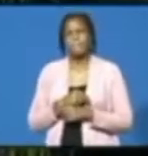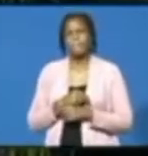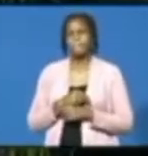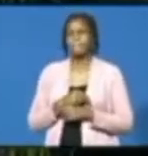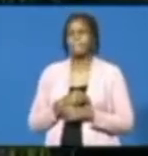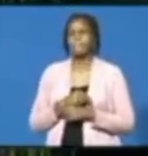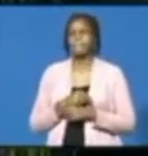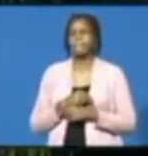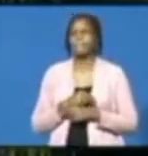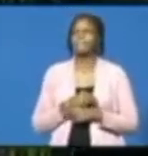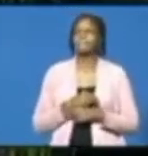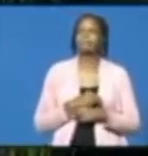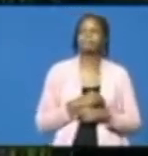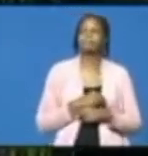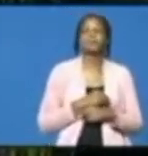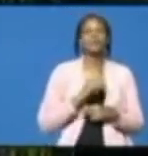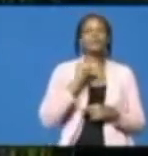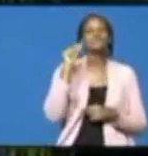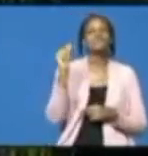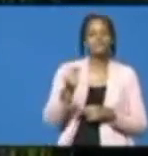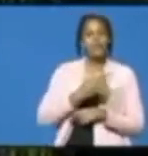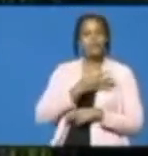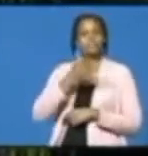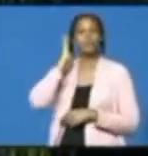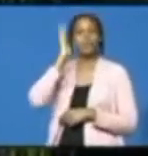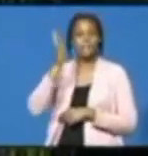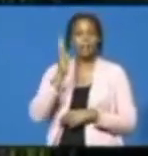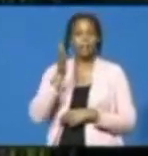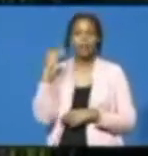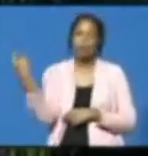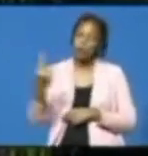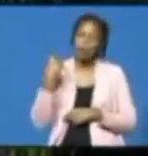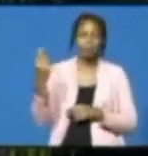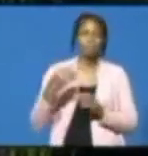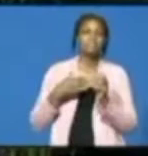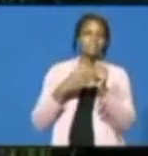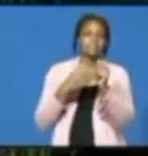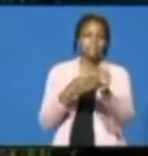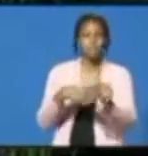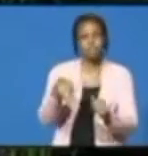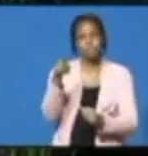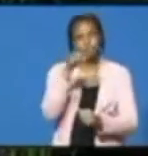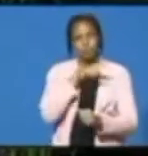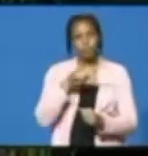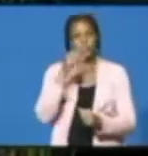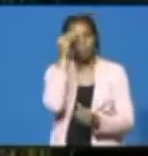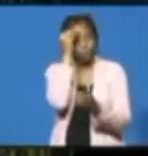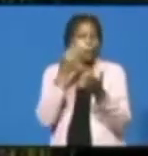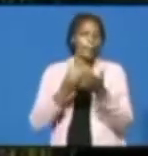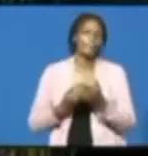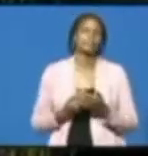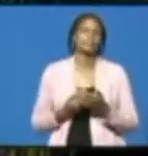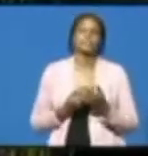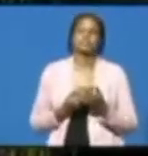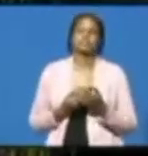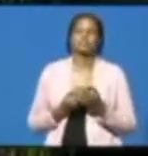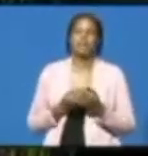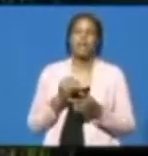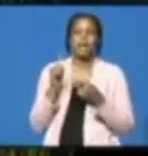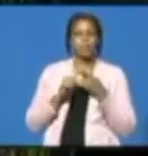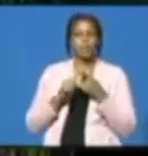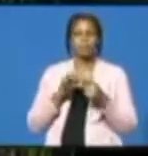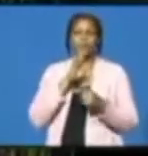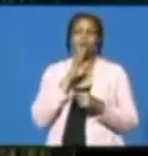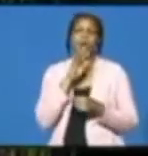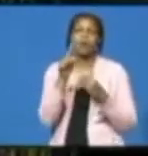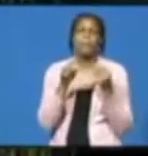Grace will always lead to obedience. And when they talk